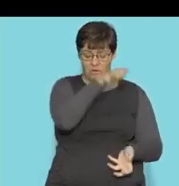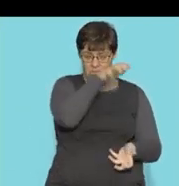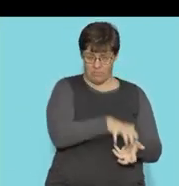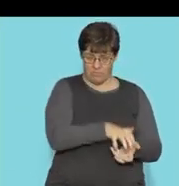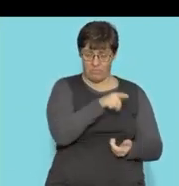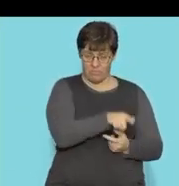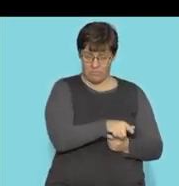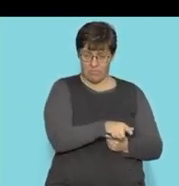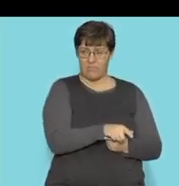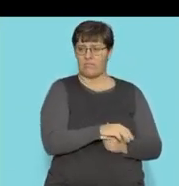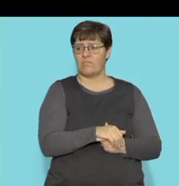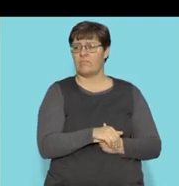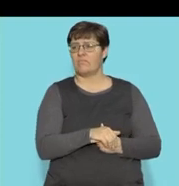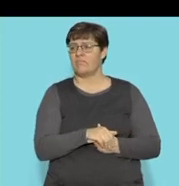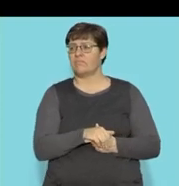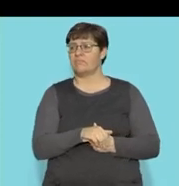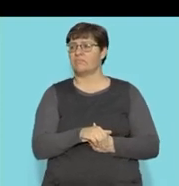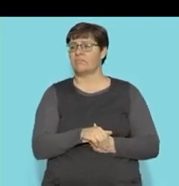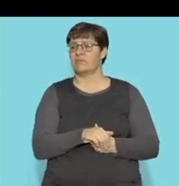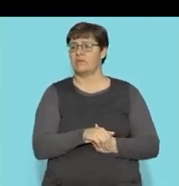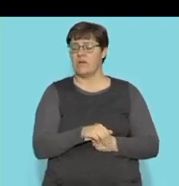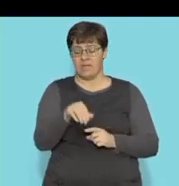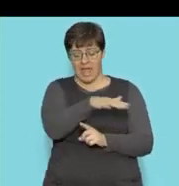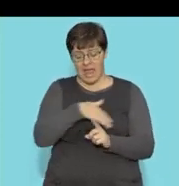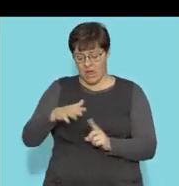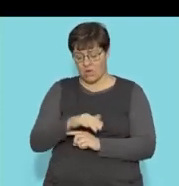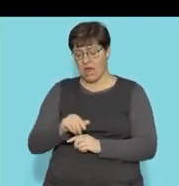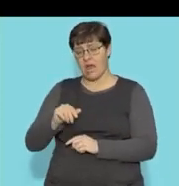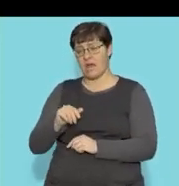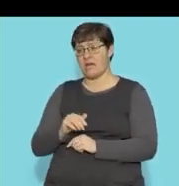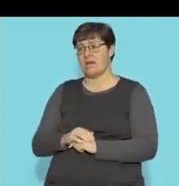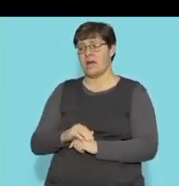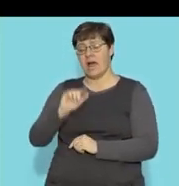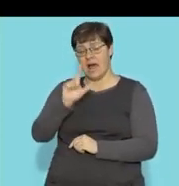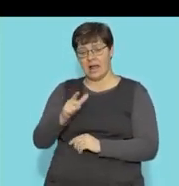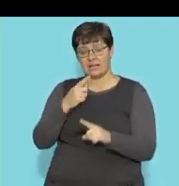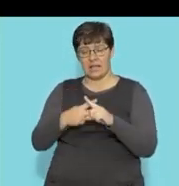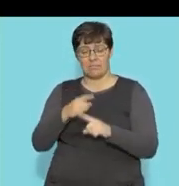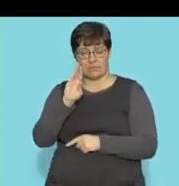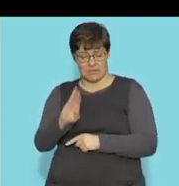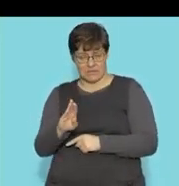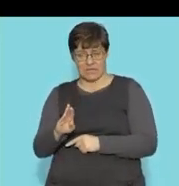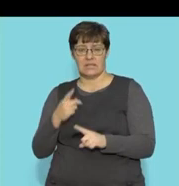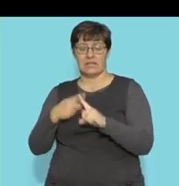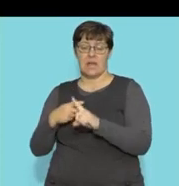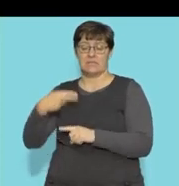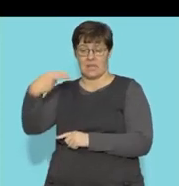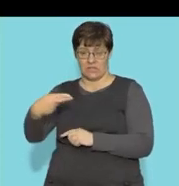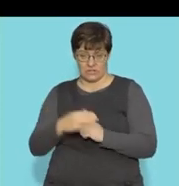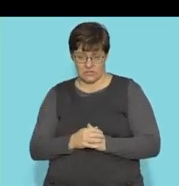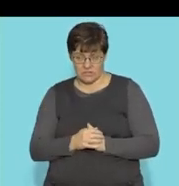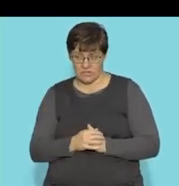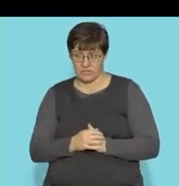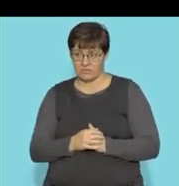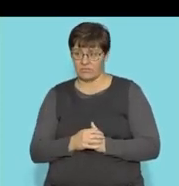volume of a rectangular prism is the area of the base multiplied by the height, or